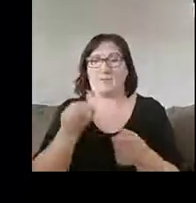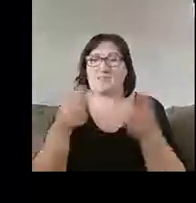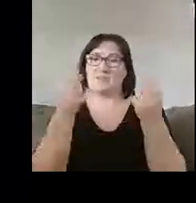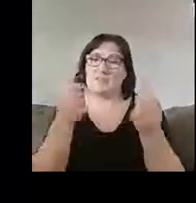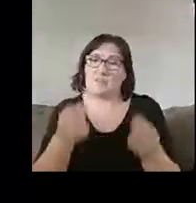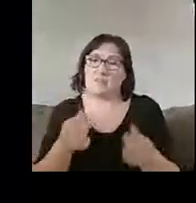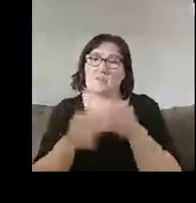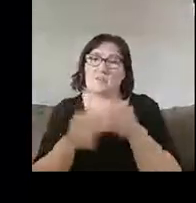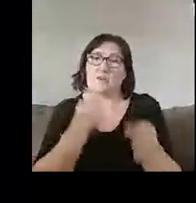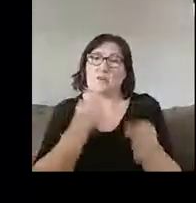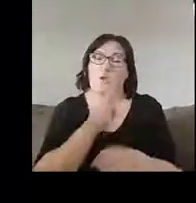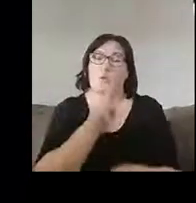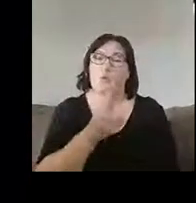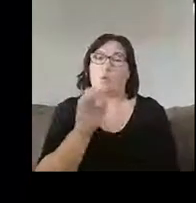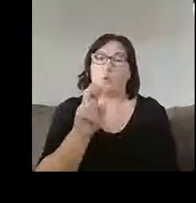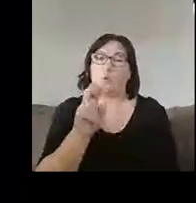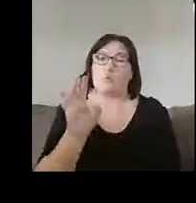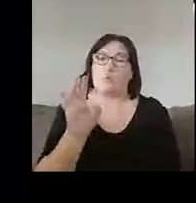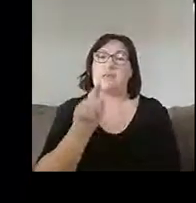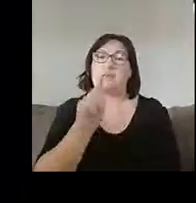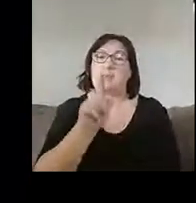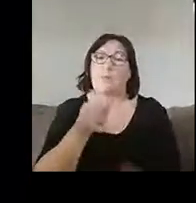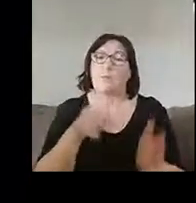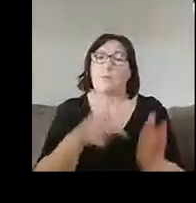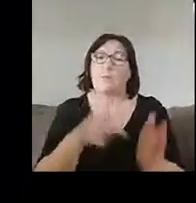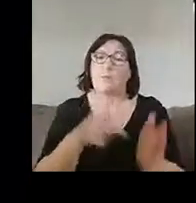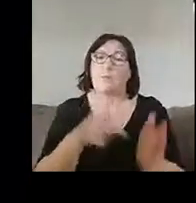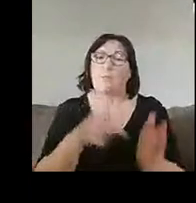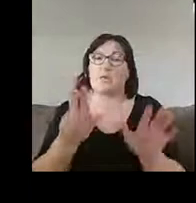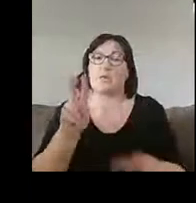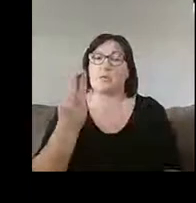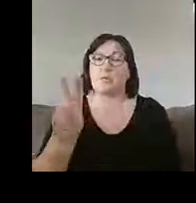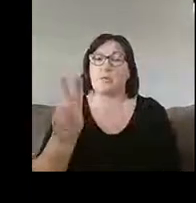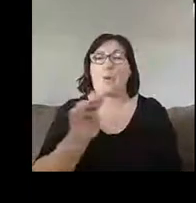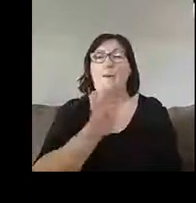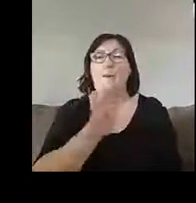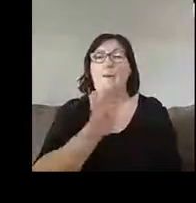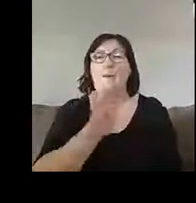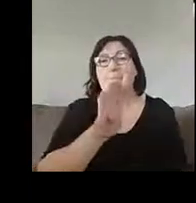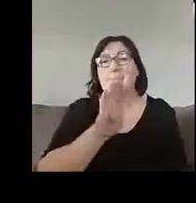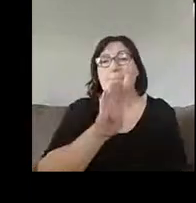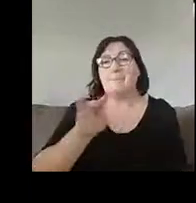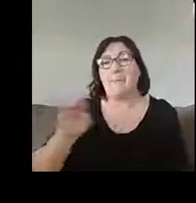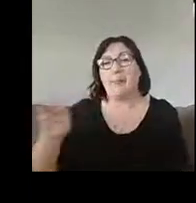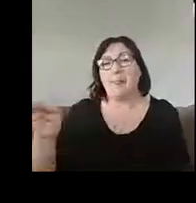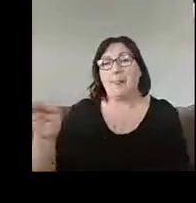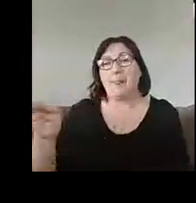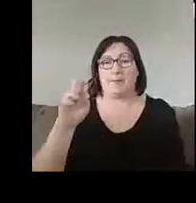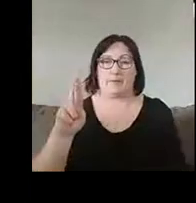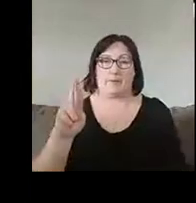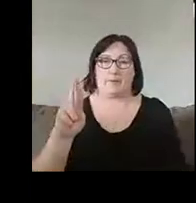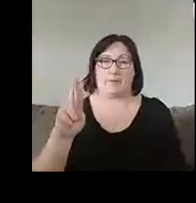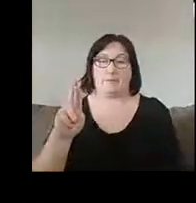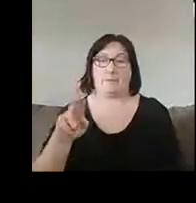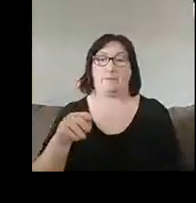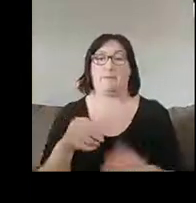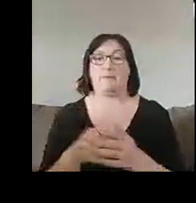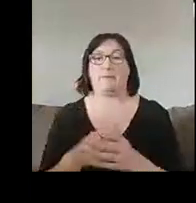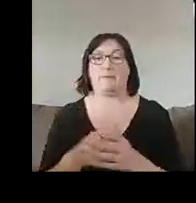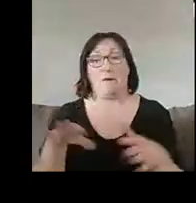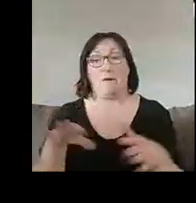2023, is 1.682 billion rand. After we've then collected it, we will then pay it over